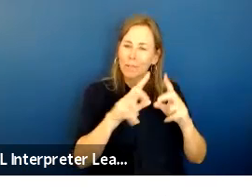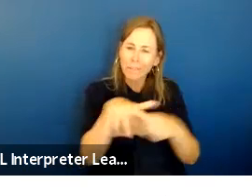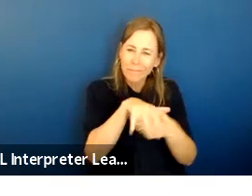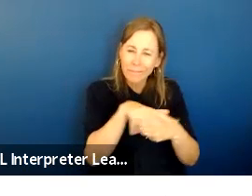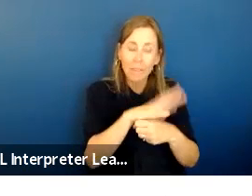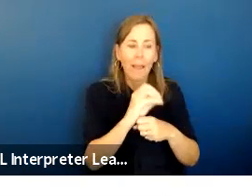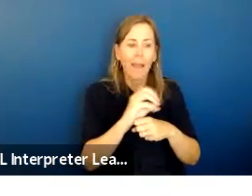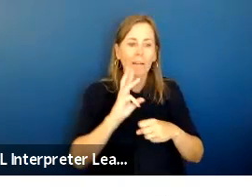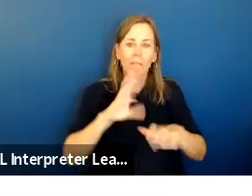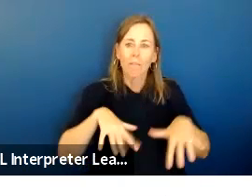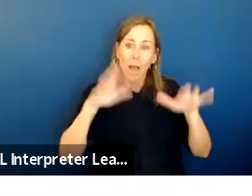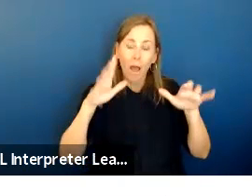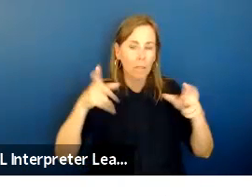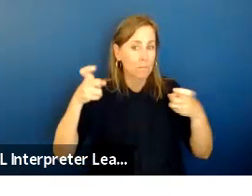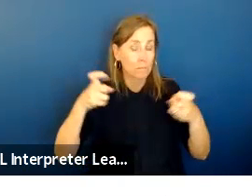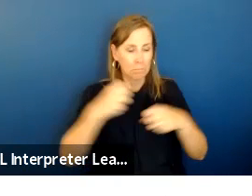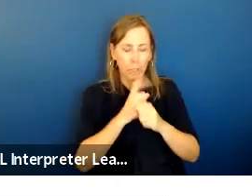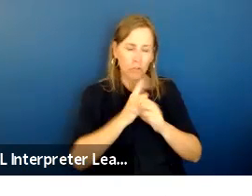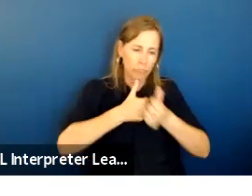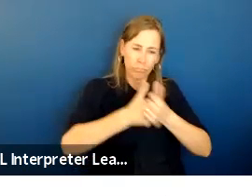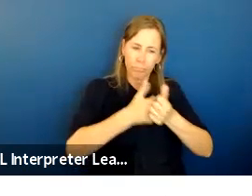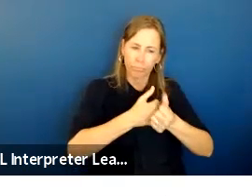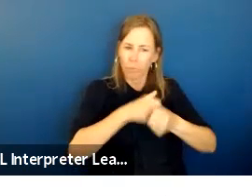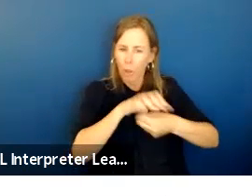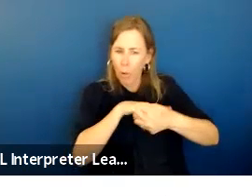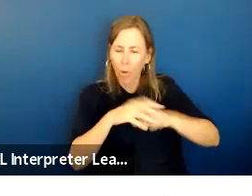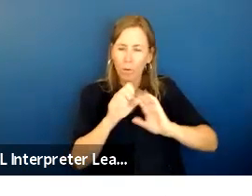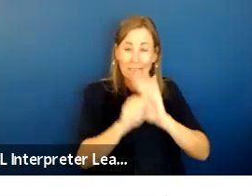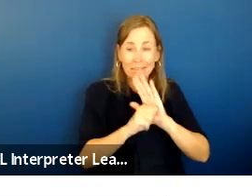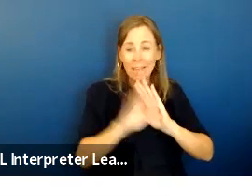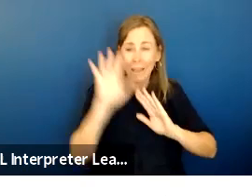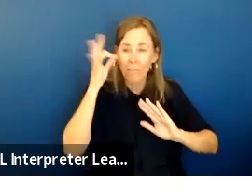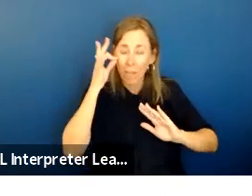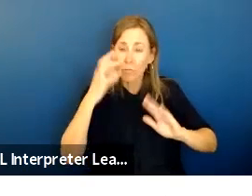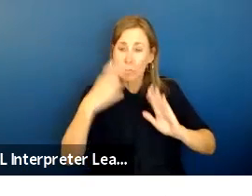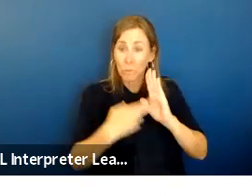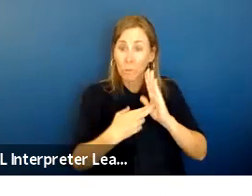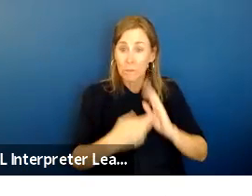administrator to ensure you follow all local, state, and federal regulations.